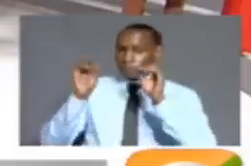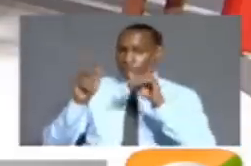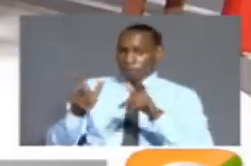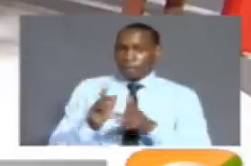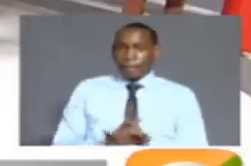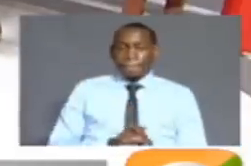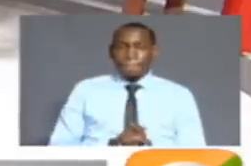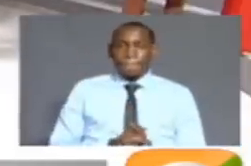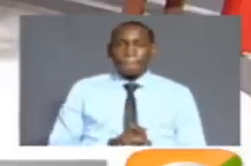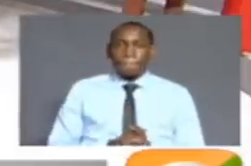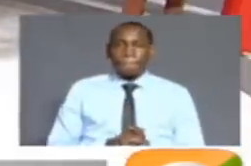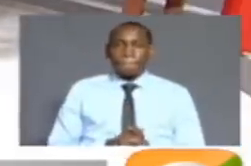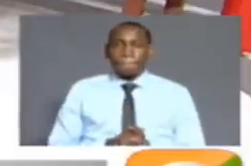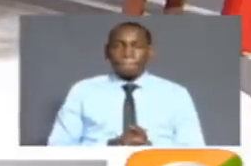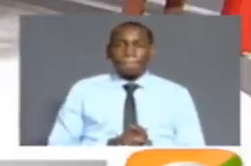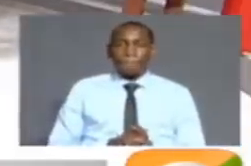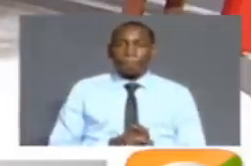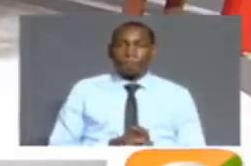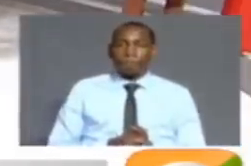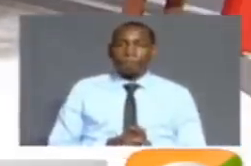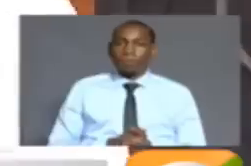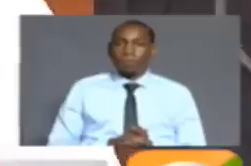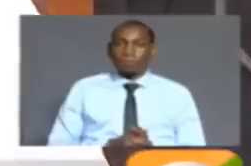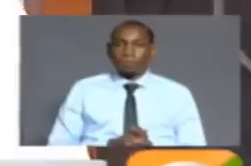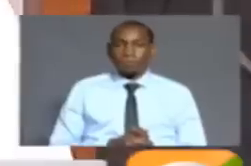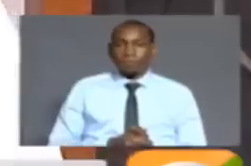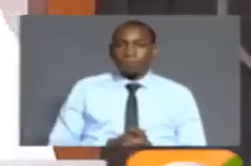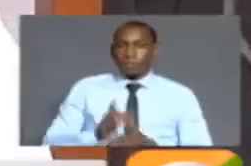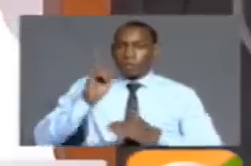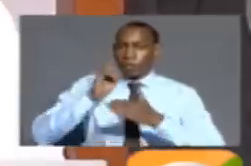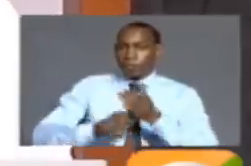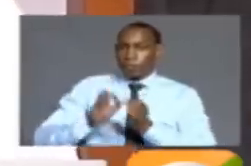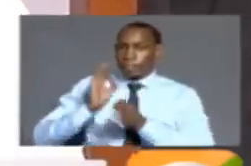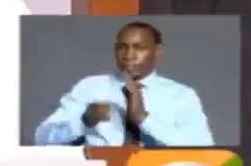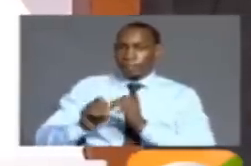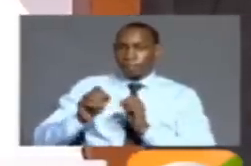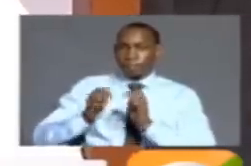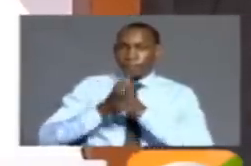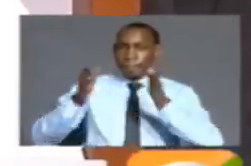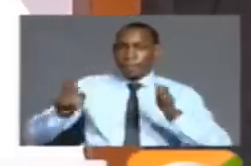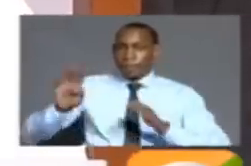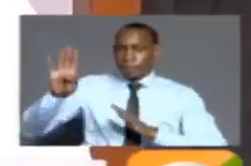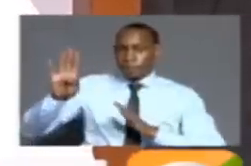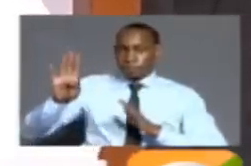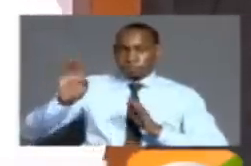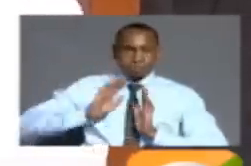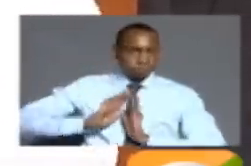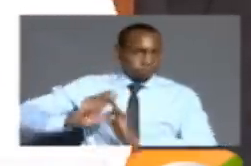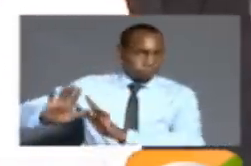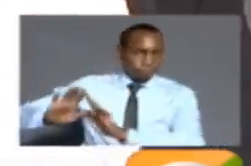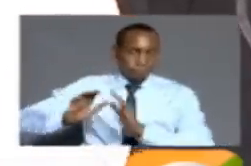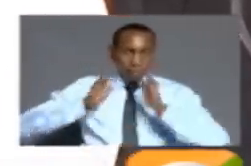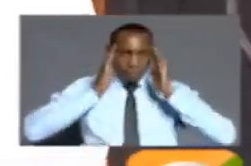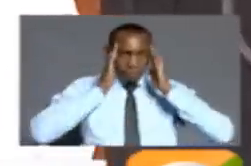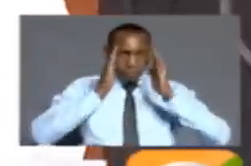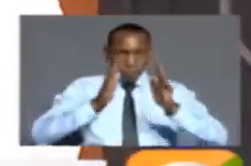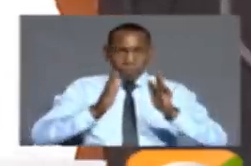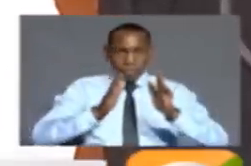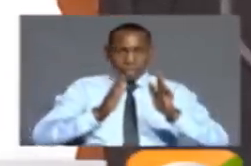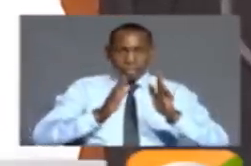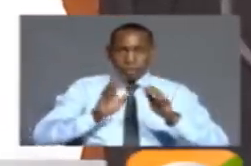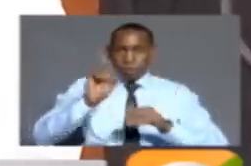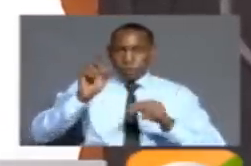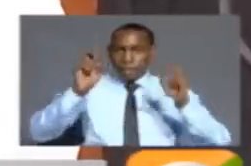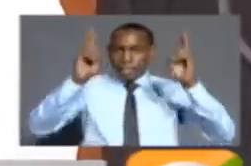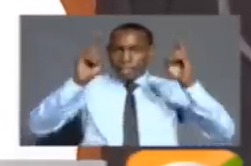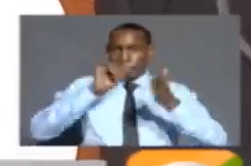anybody's mouth, right? But what if we forget the Big Four and concentrate on the one thing that